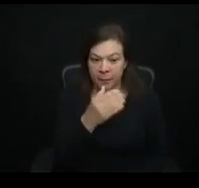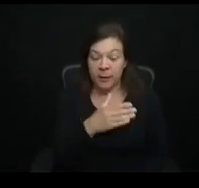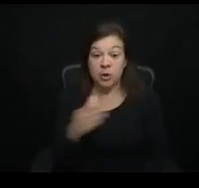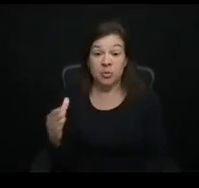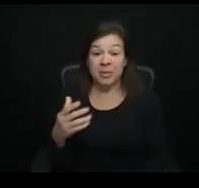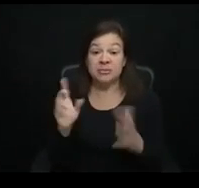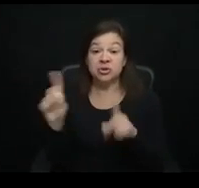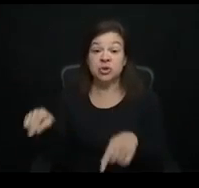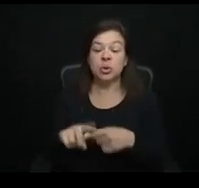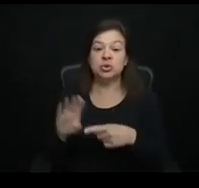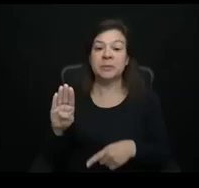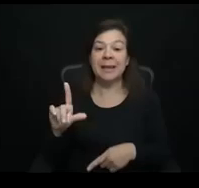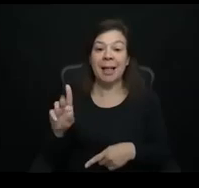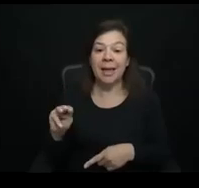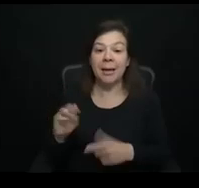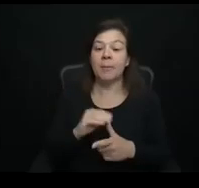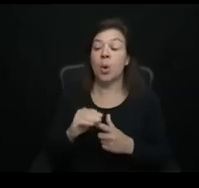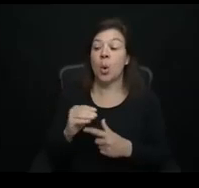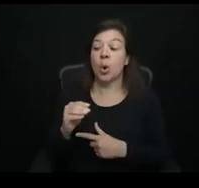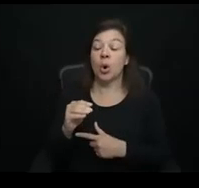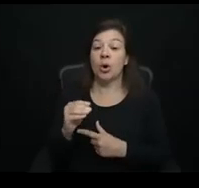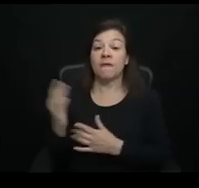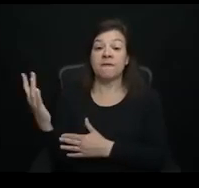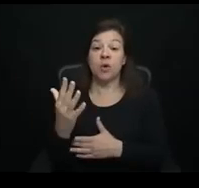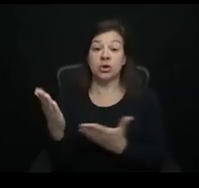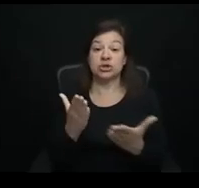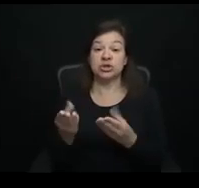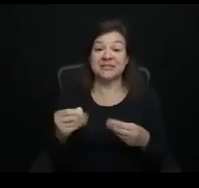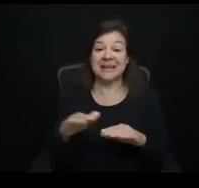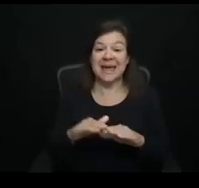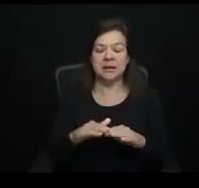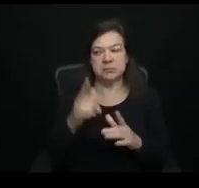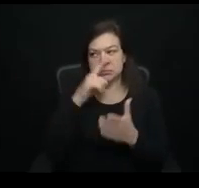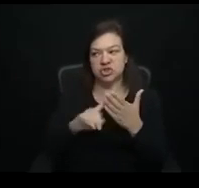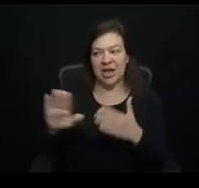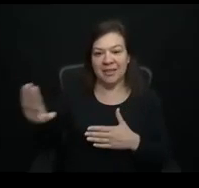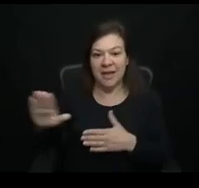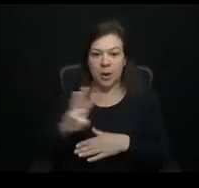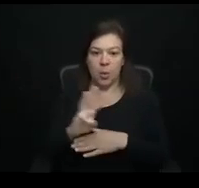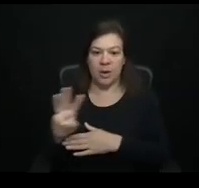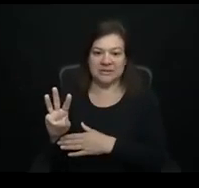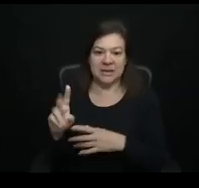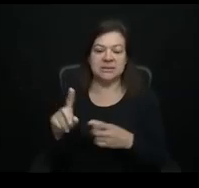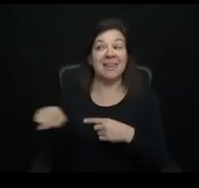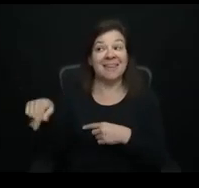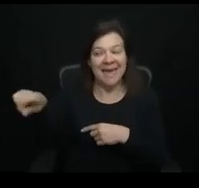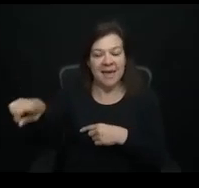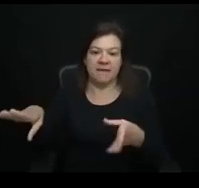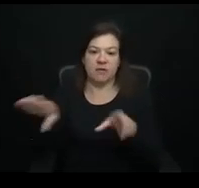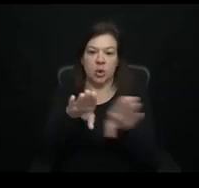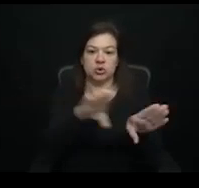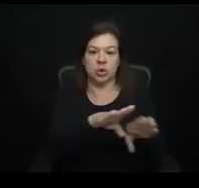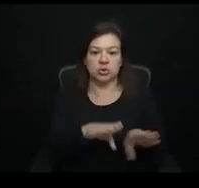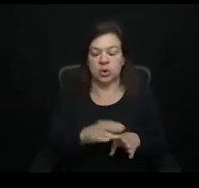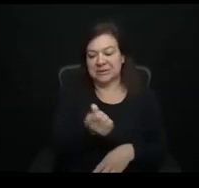or Forest Service land, check their websites because there are some closures because of the fire on both BLM and